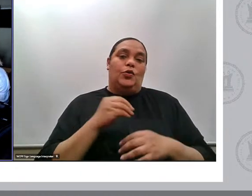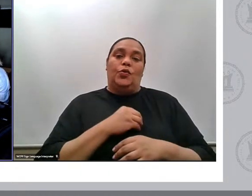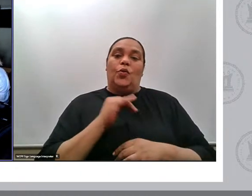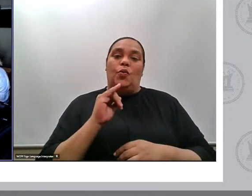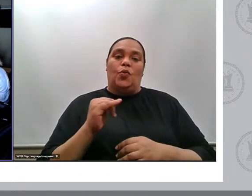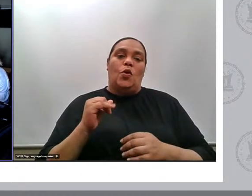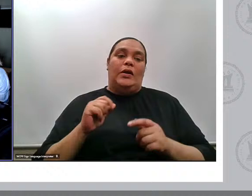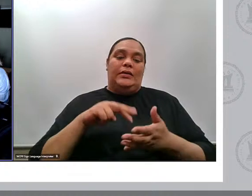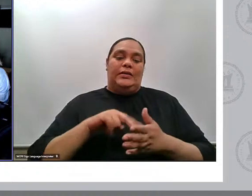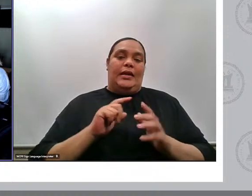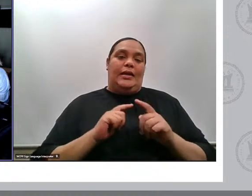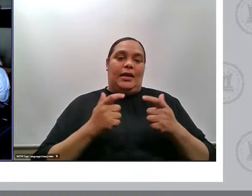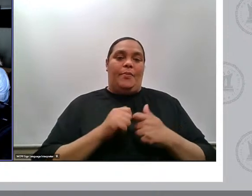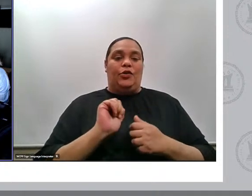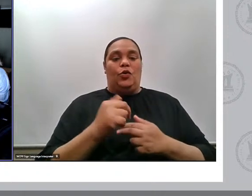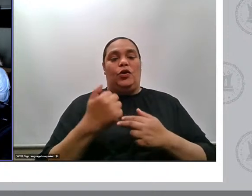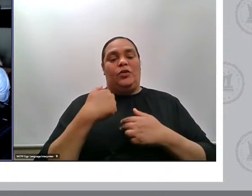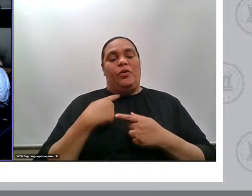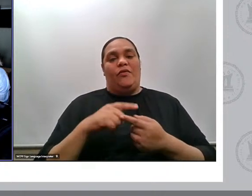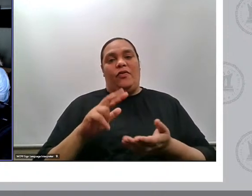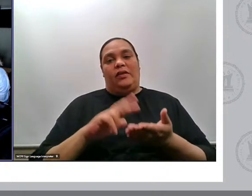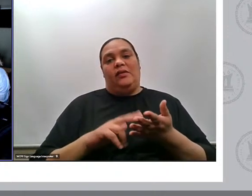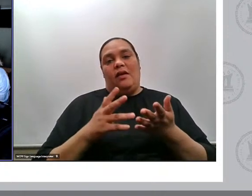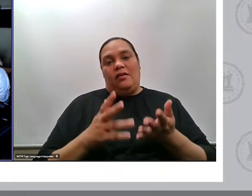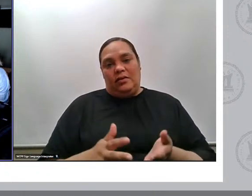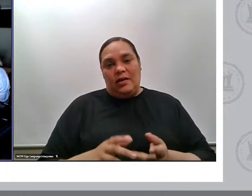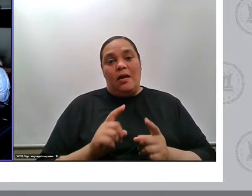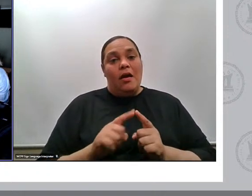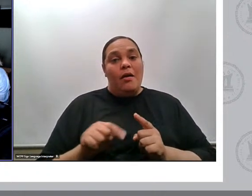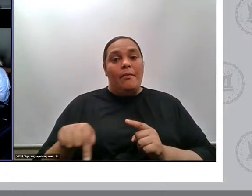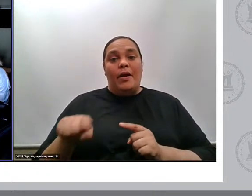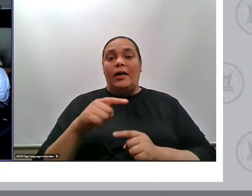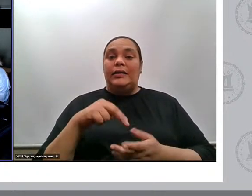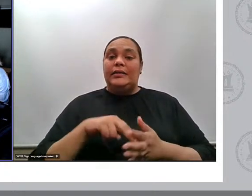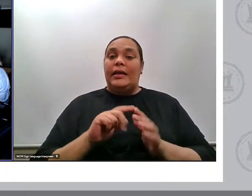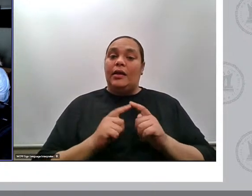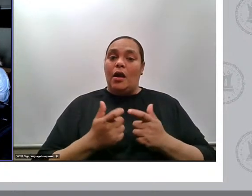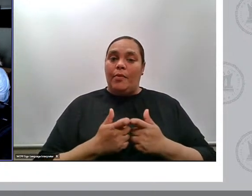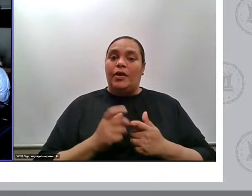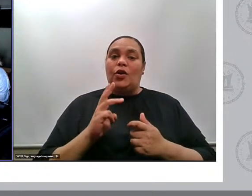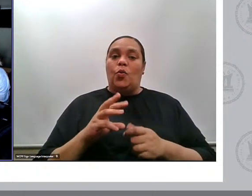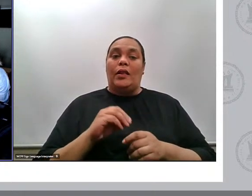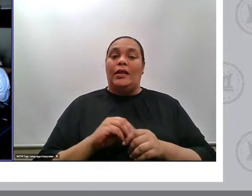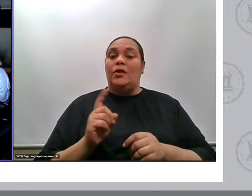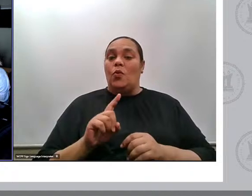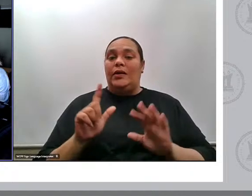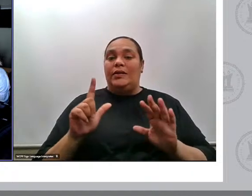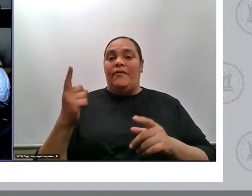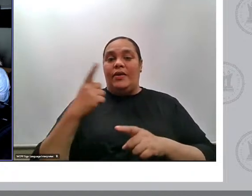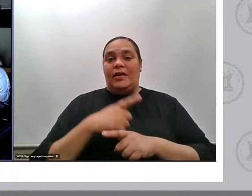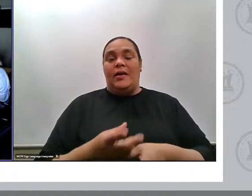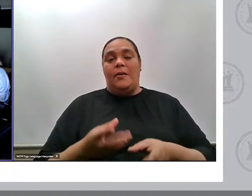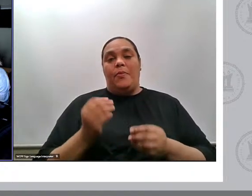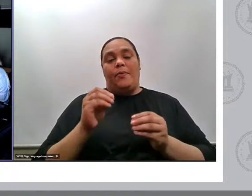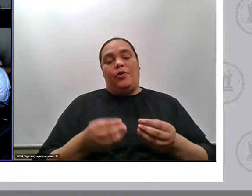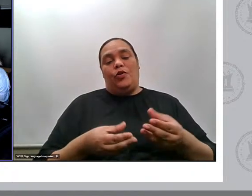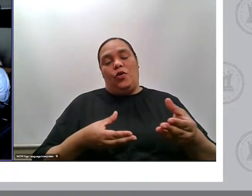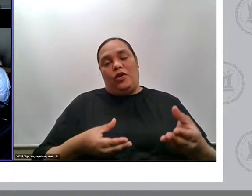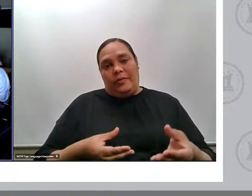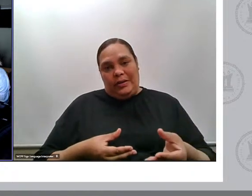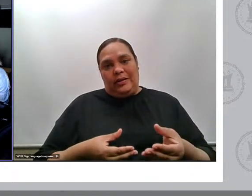Committee responsible for this Act. The relevant Standing Committee shall, within 7 days of receiving the relevant